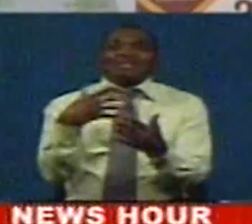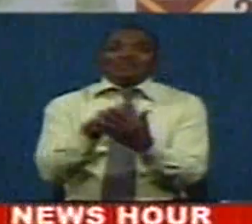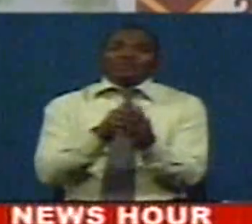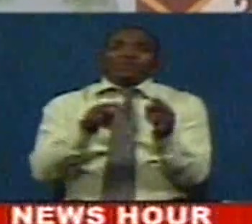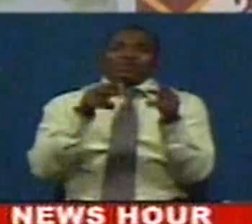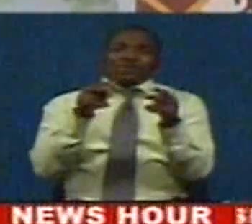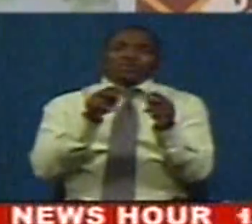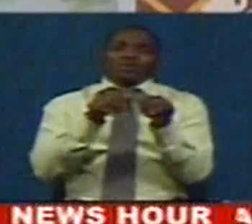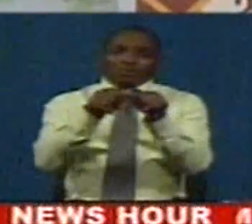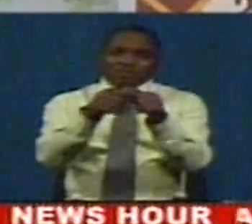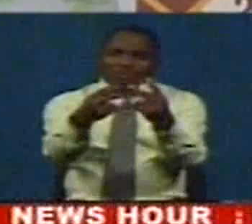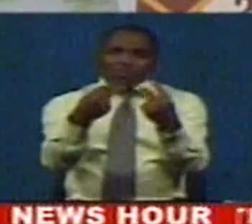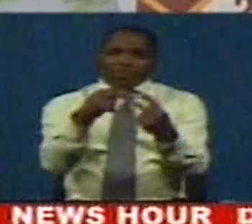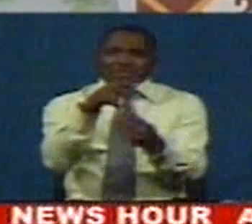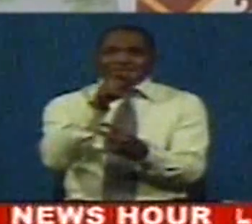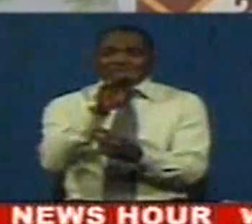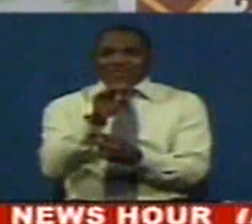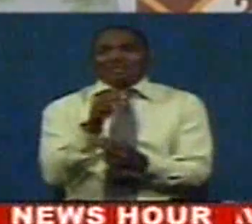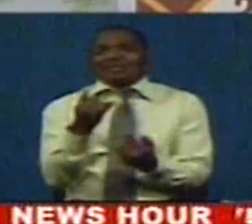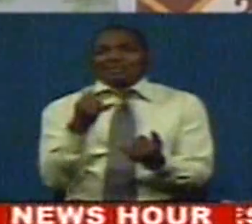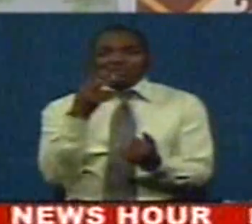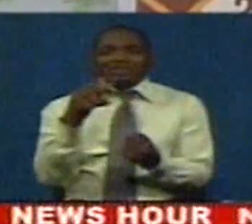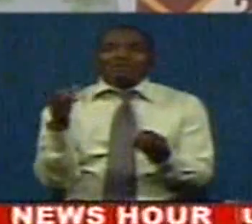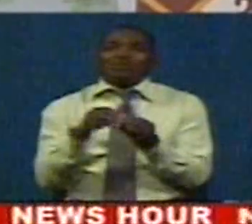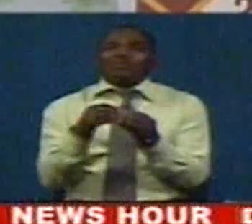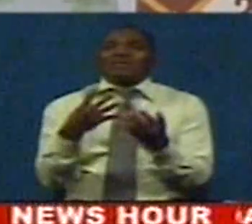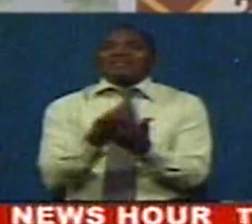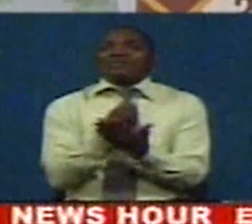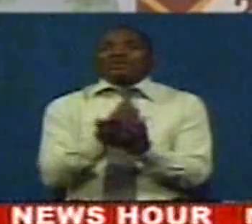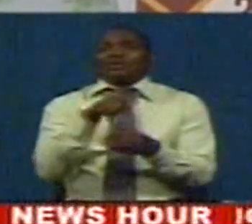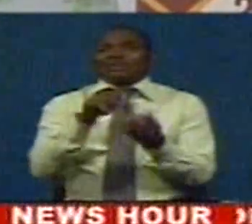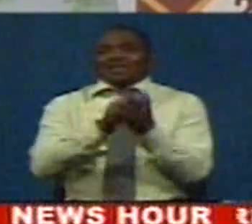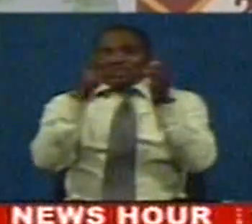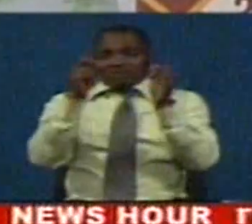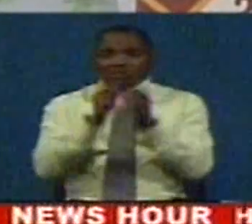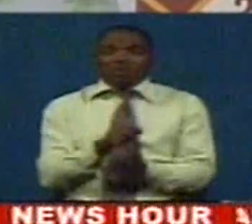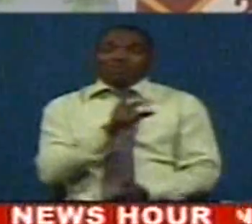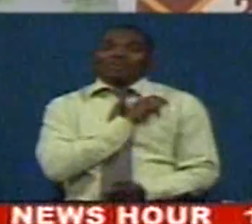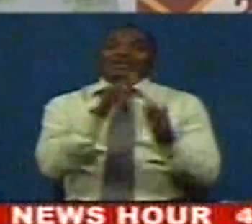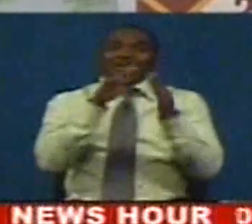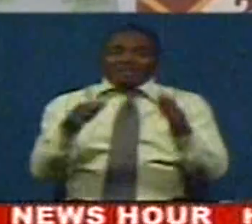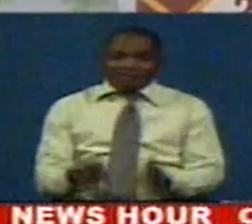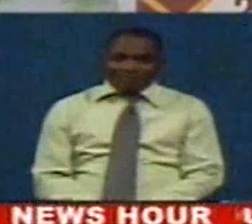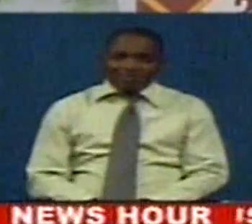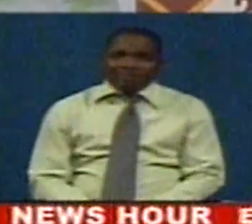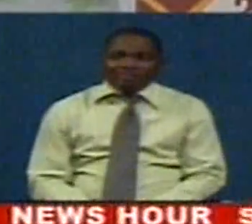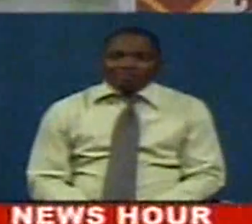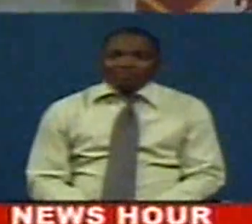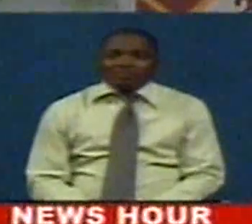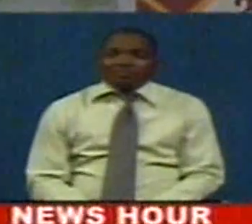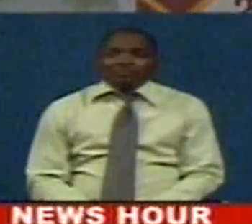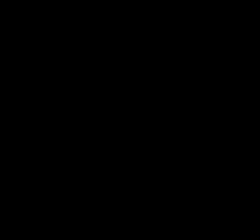keep watching our space on Ghana Television. From the police headquarters, my name is Rebecca Iwua.